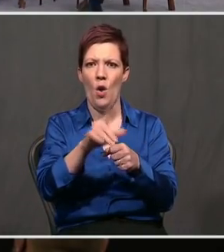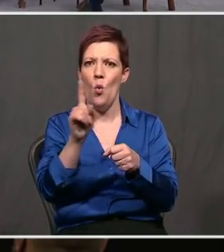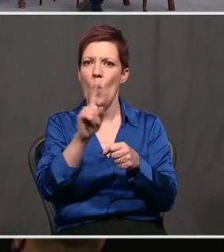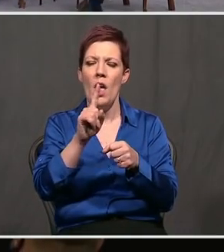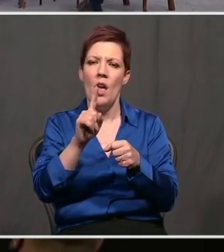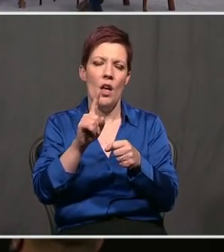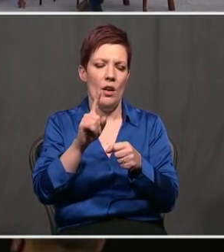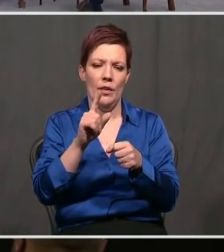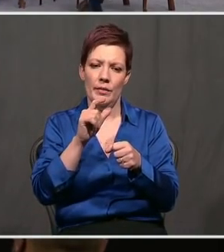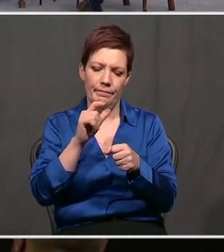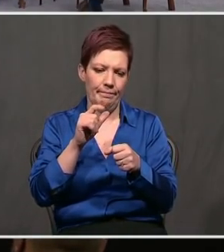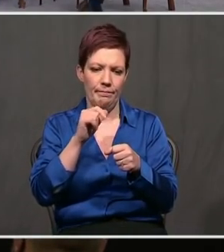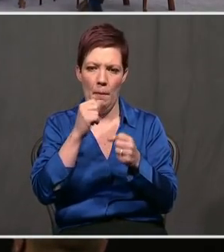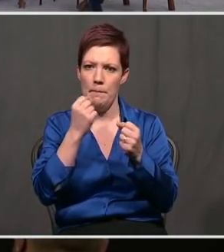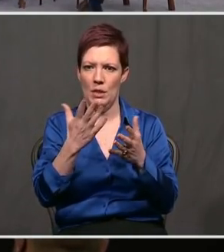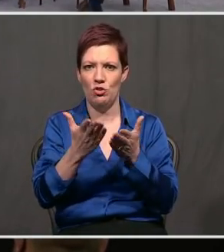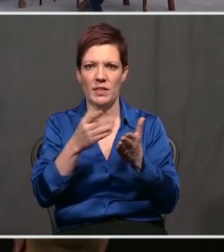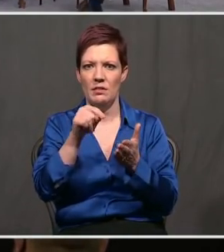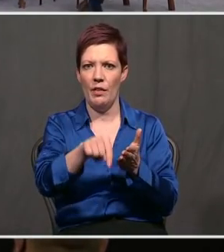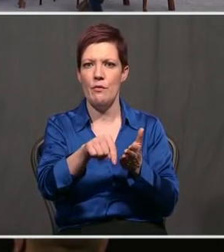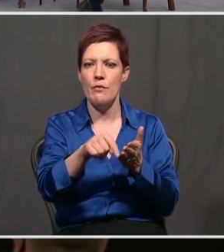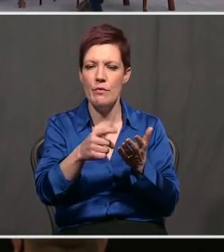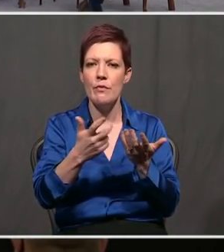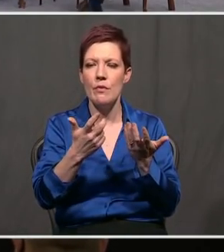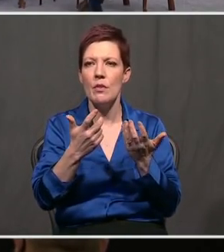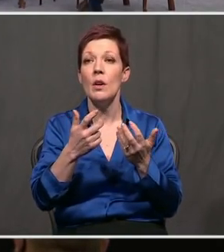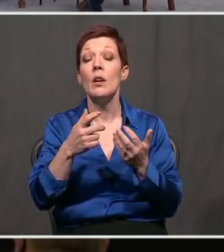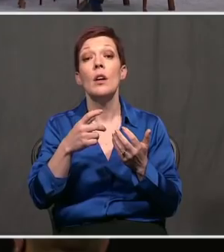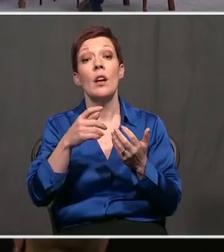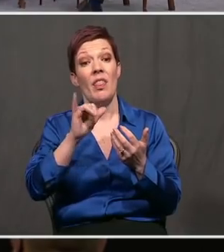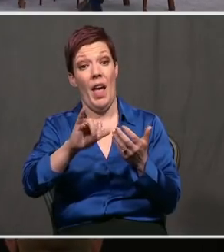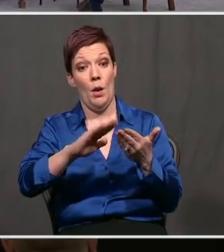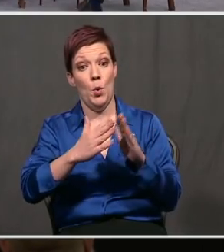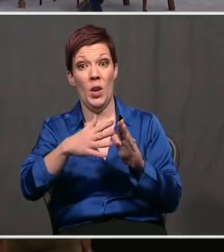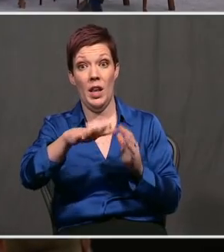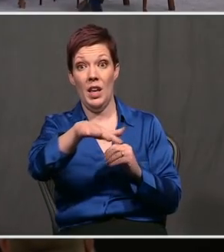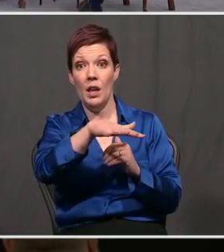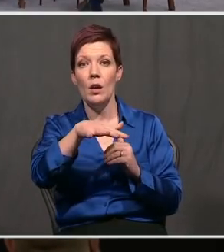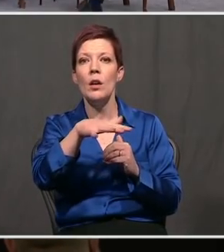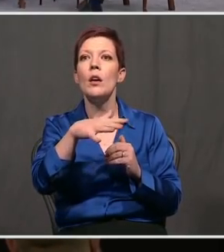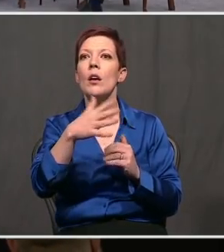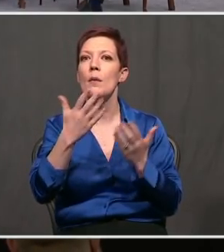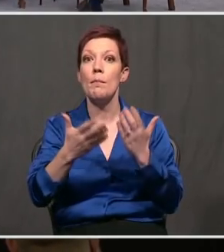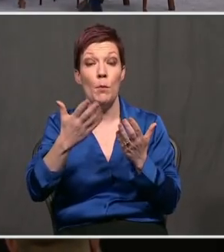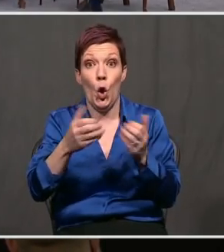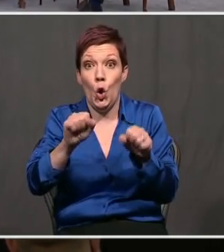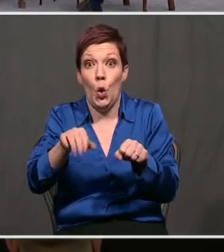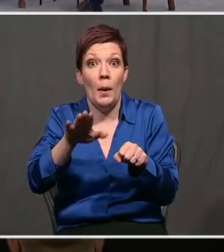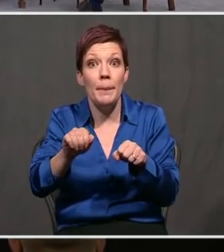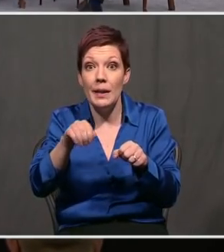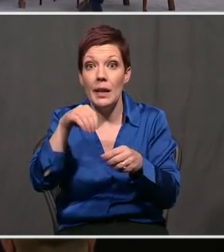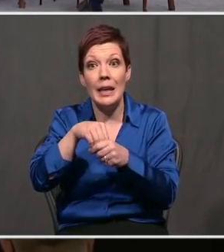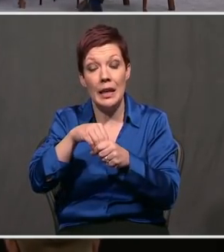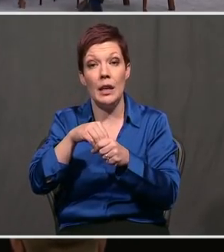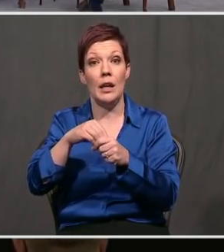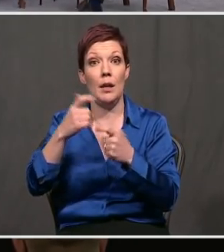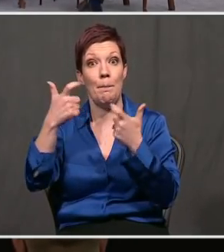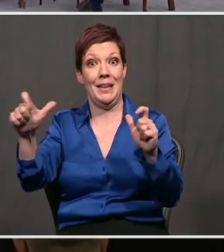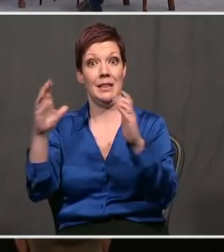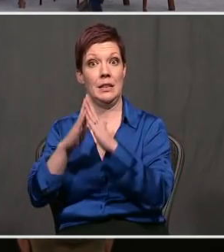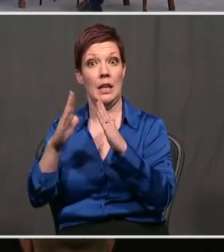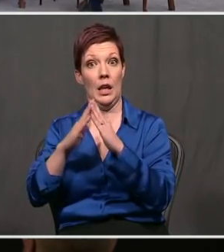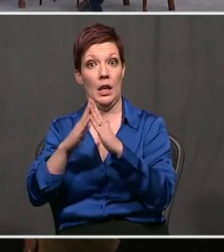Texas, that's a daunting task, because some of the underserved community would be in our large urban areas. Some of it would be in